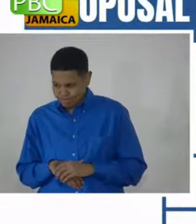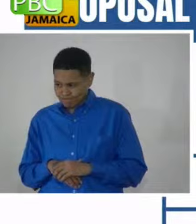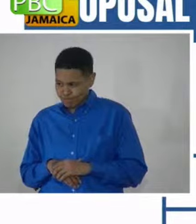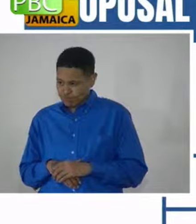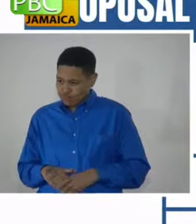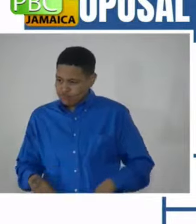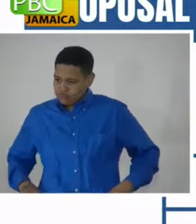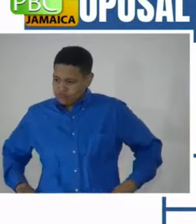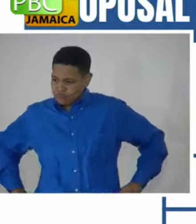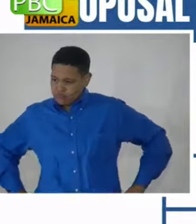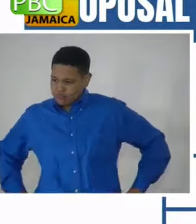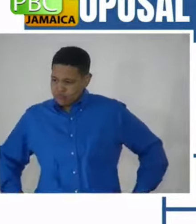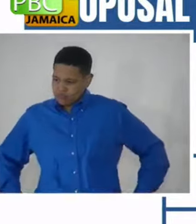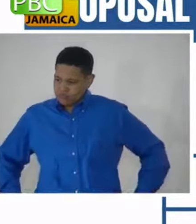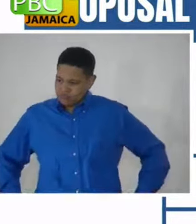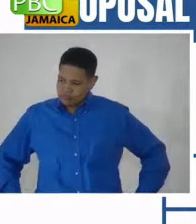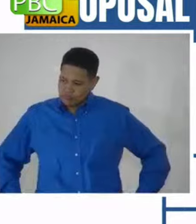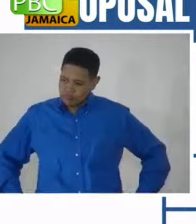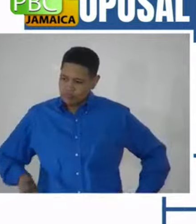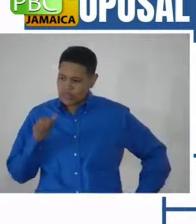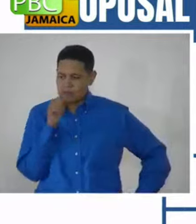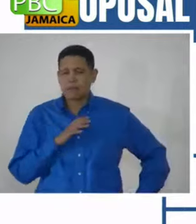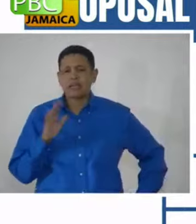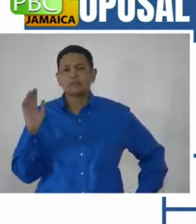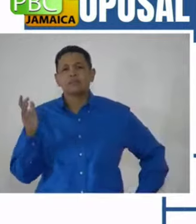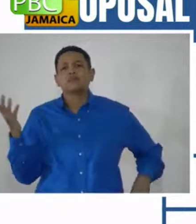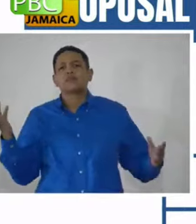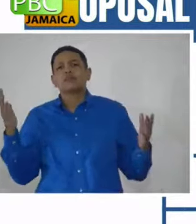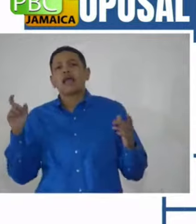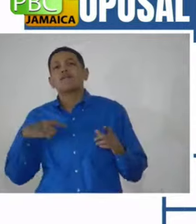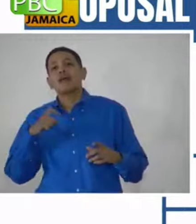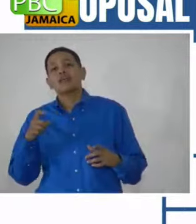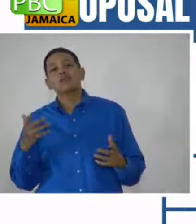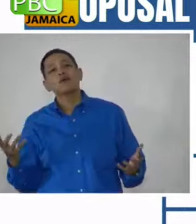I have to ask, what can go so?